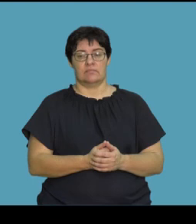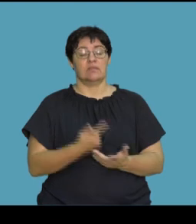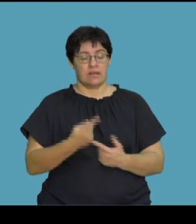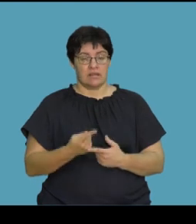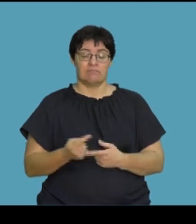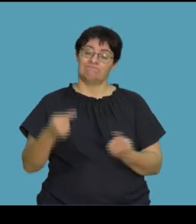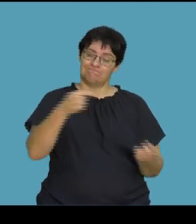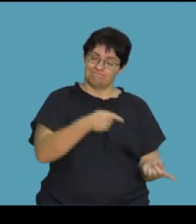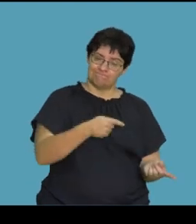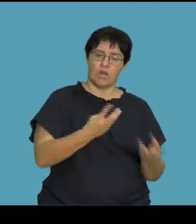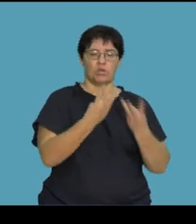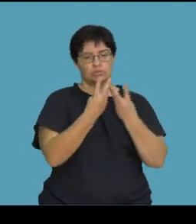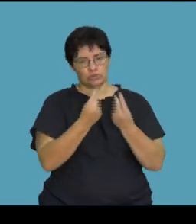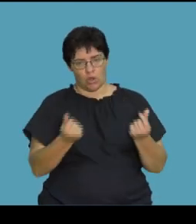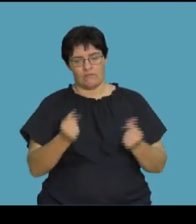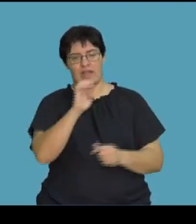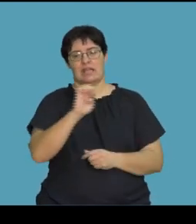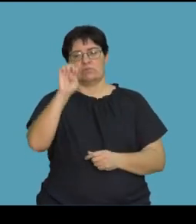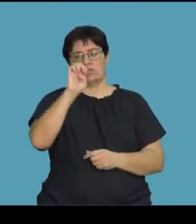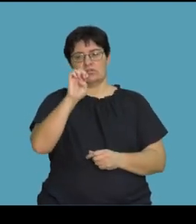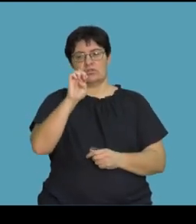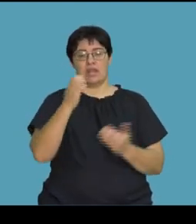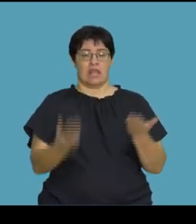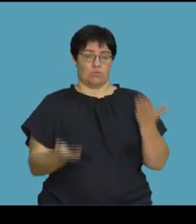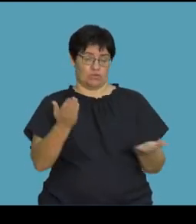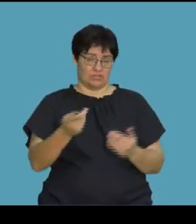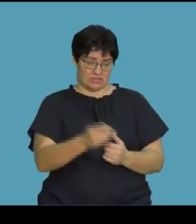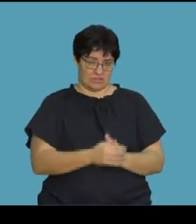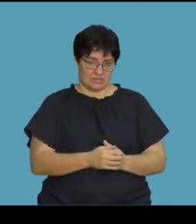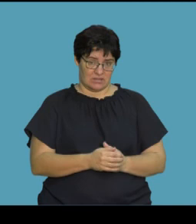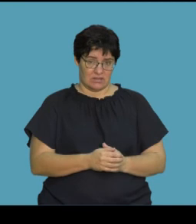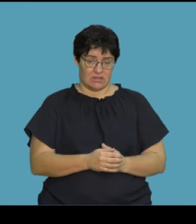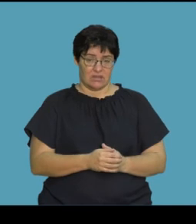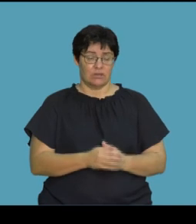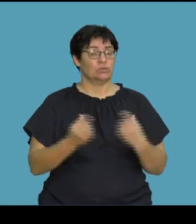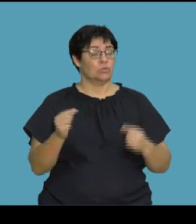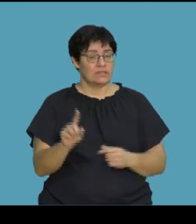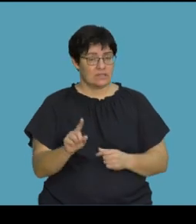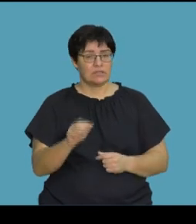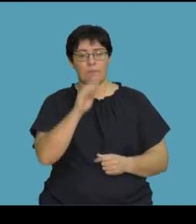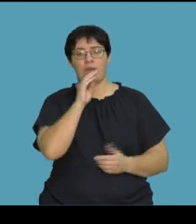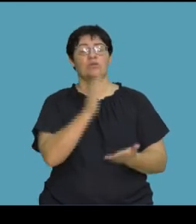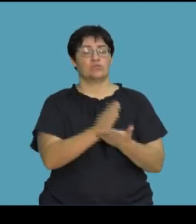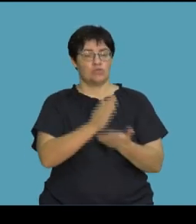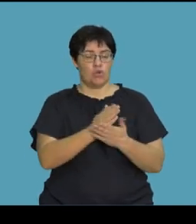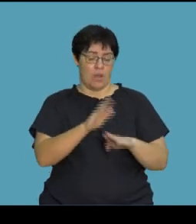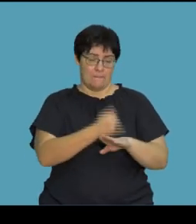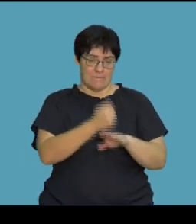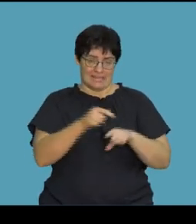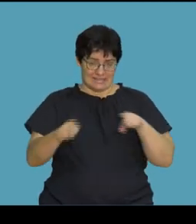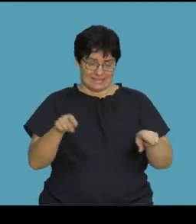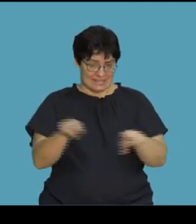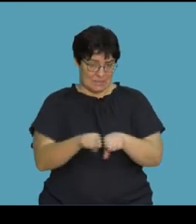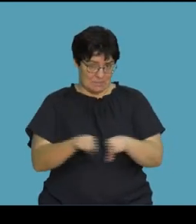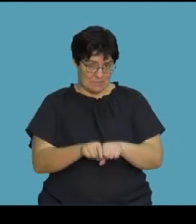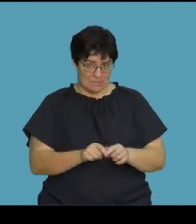also, please go back and revise how to solve exponential equations by doing what? Making the bases to